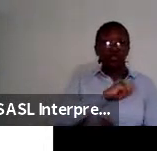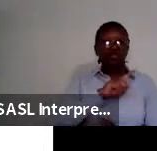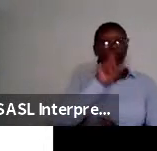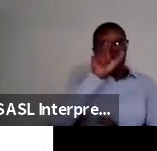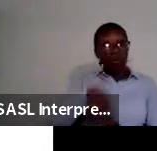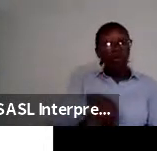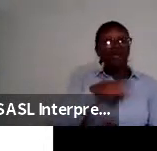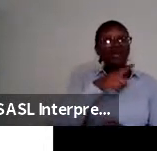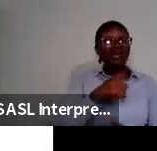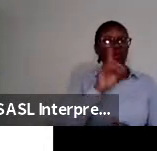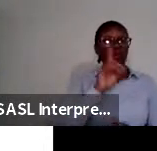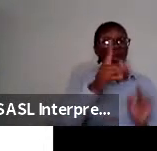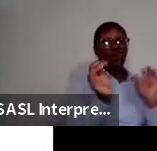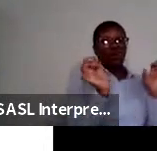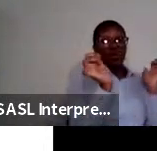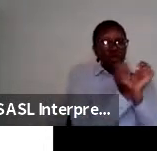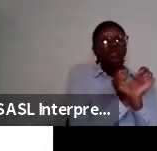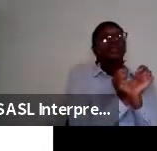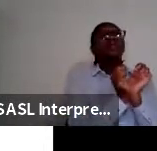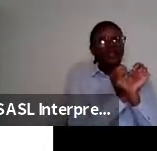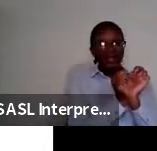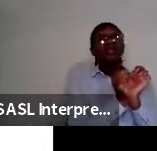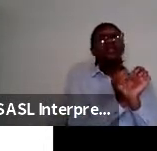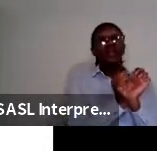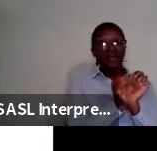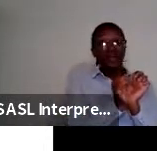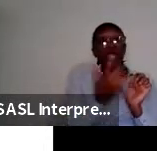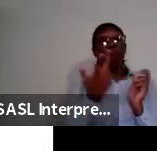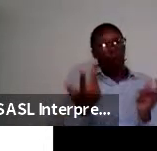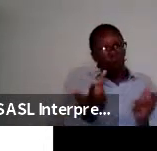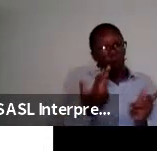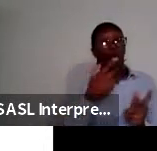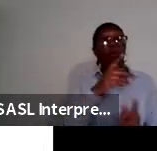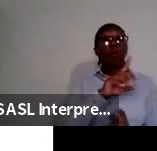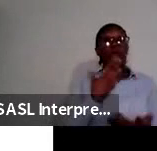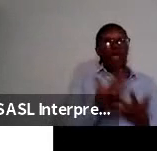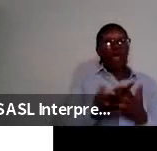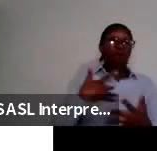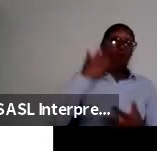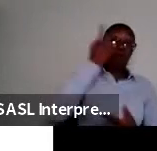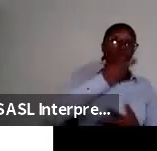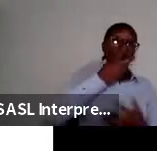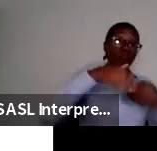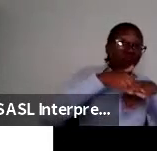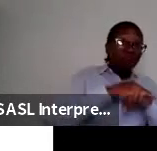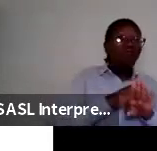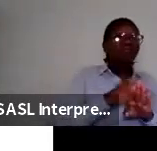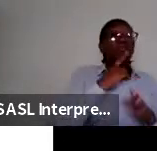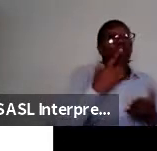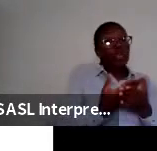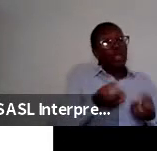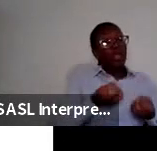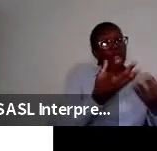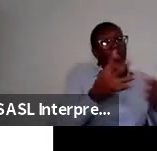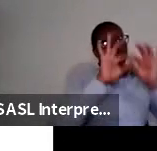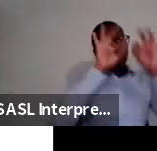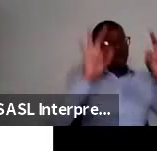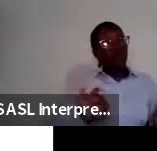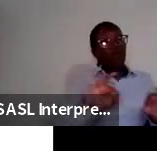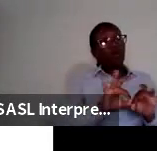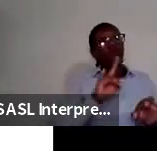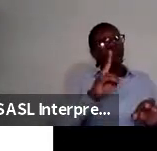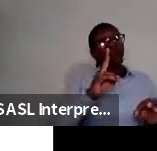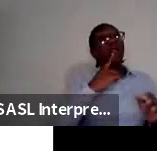arrest, of the required warrant of search will be issued to him, should he, in terms